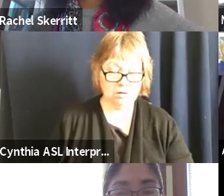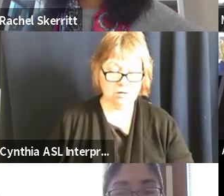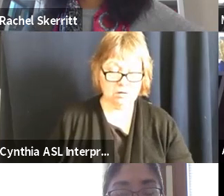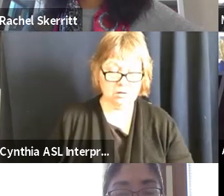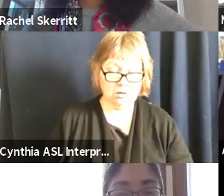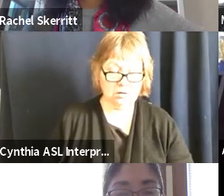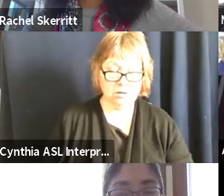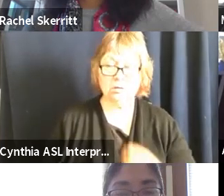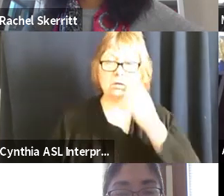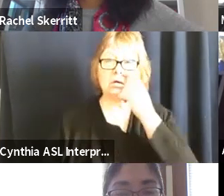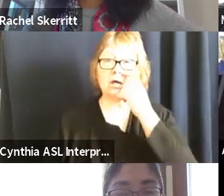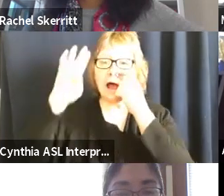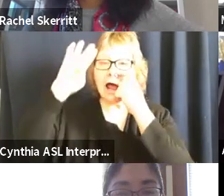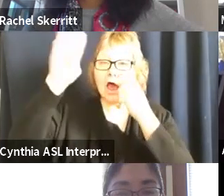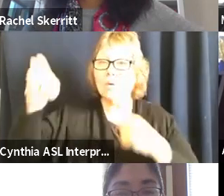Hello?